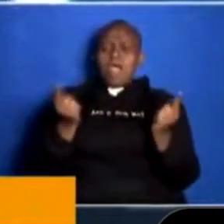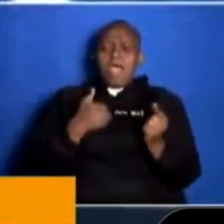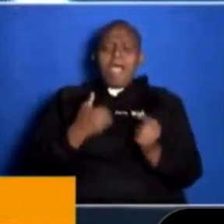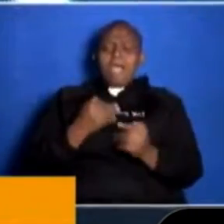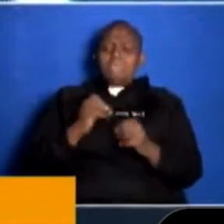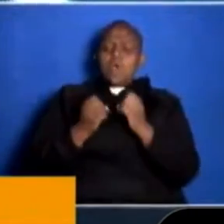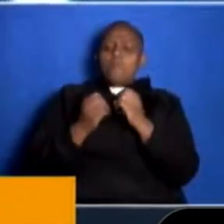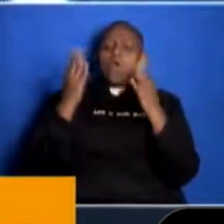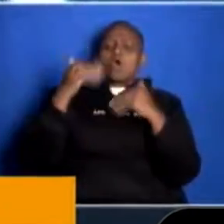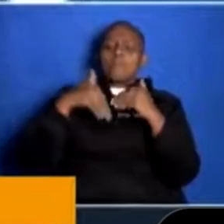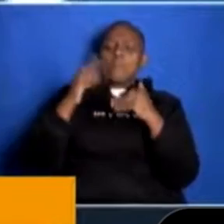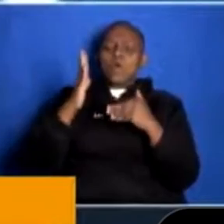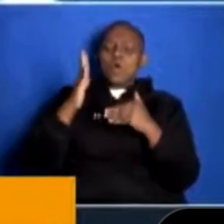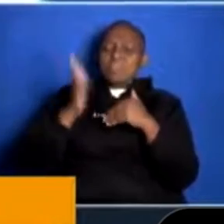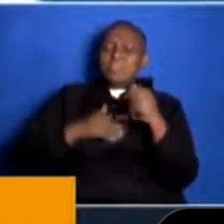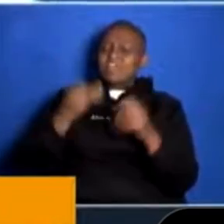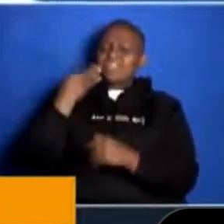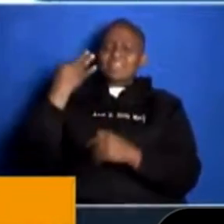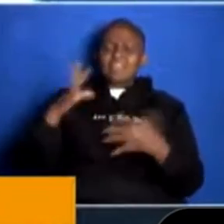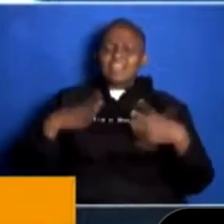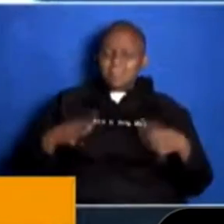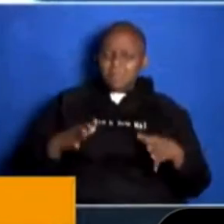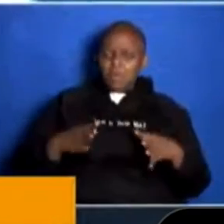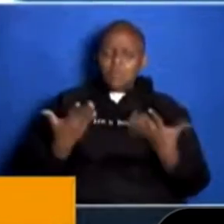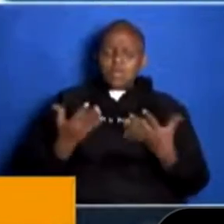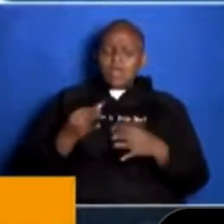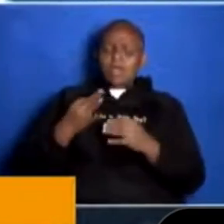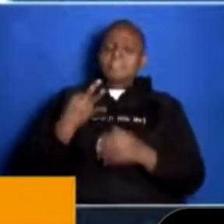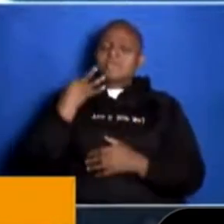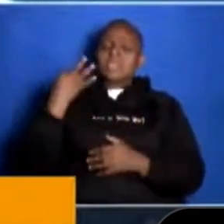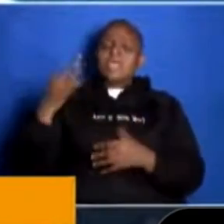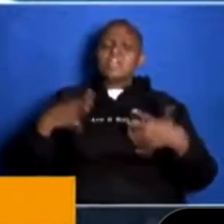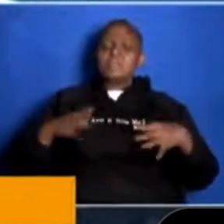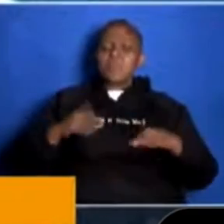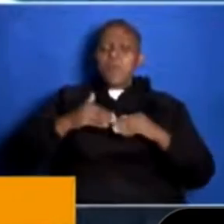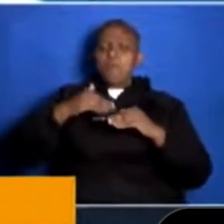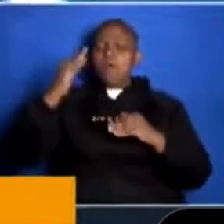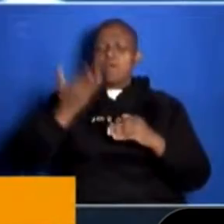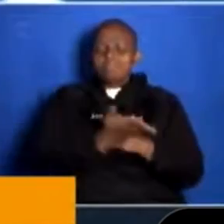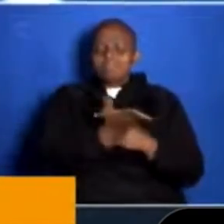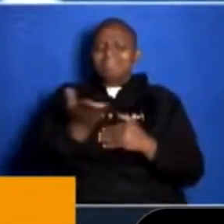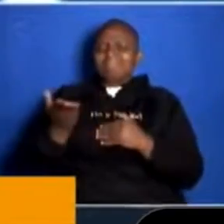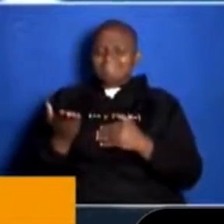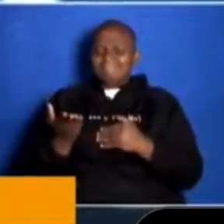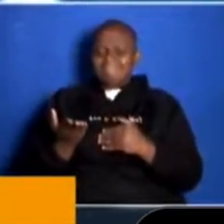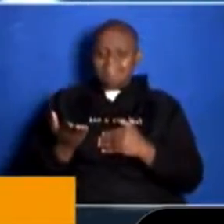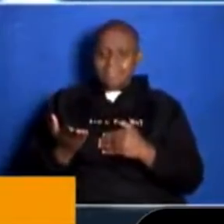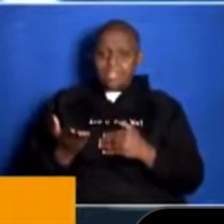people here. I believe there are more than 300 people here that of